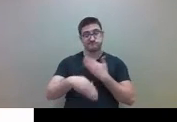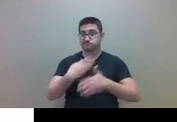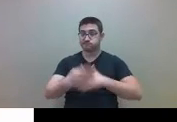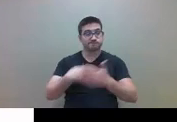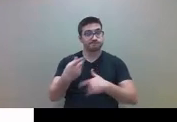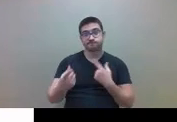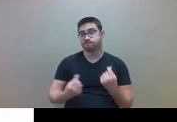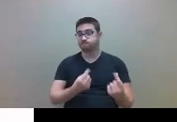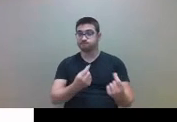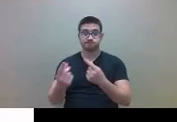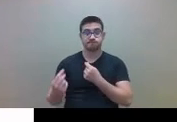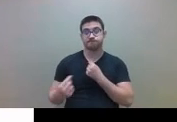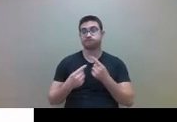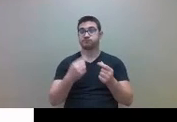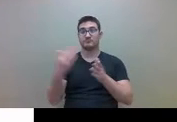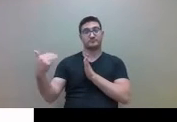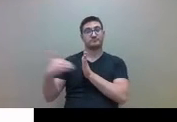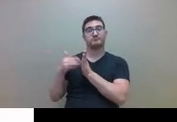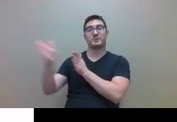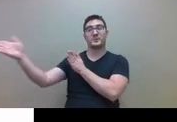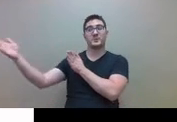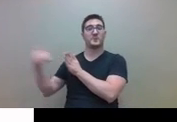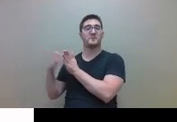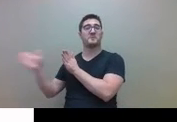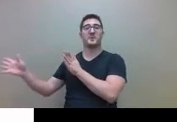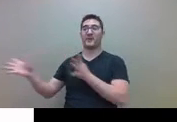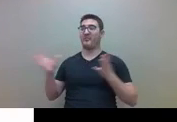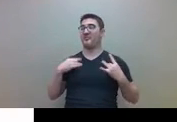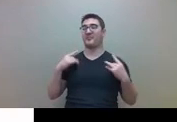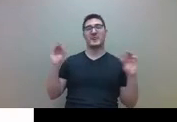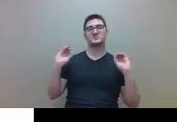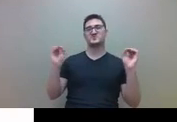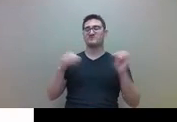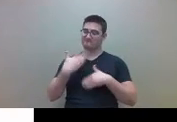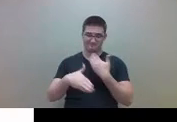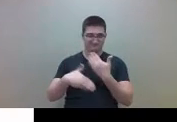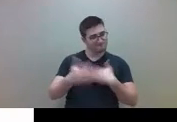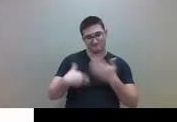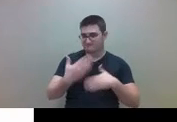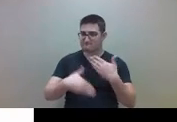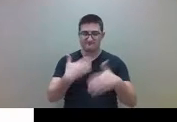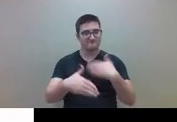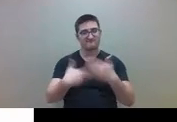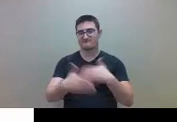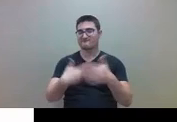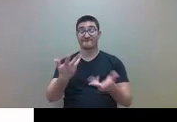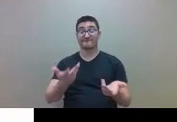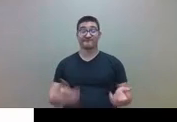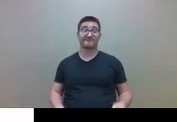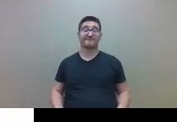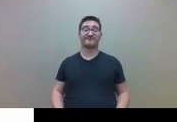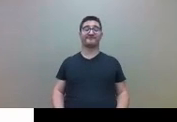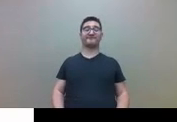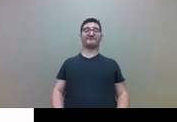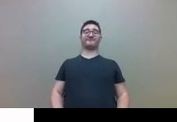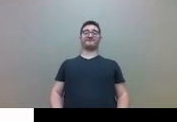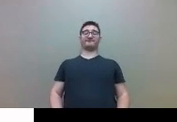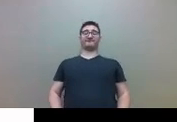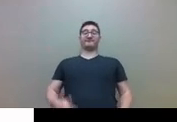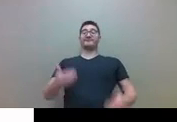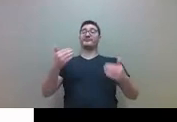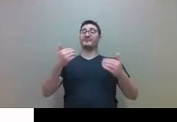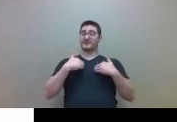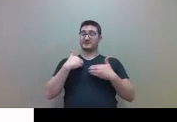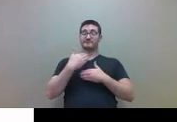you just keep rolling, keep it going, keep it going. And on your way, then you've got your people that you